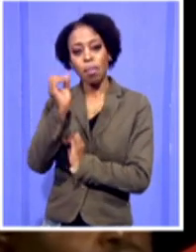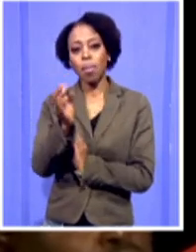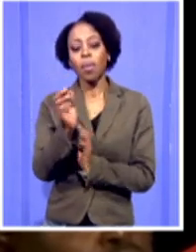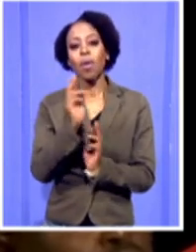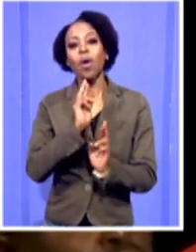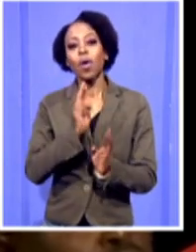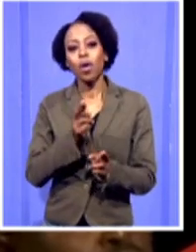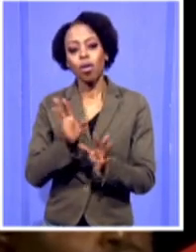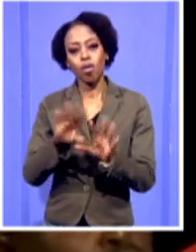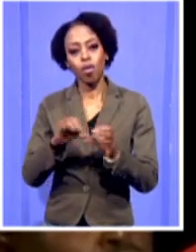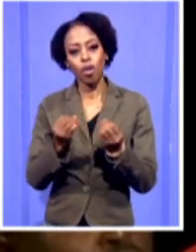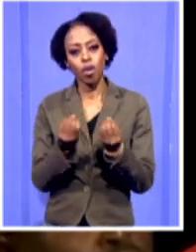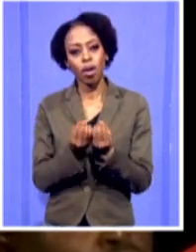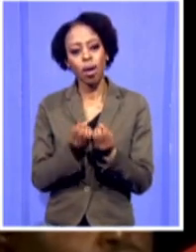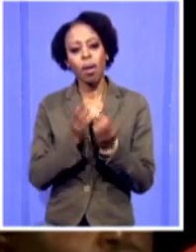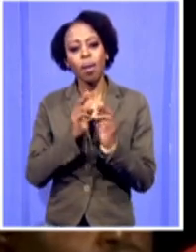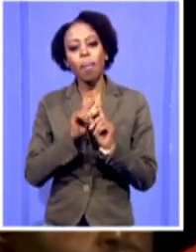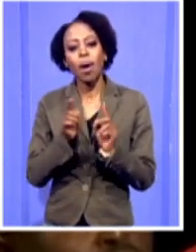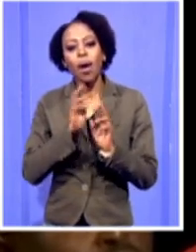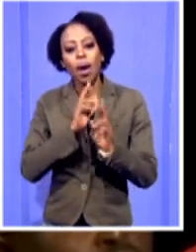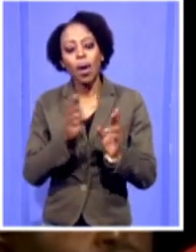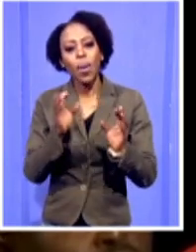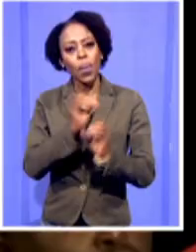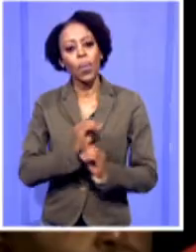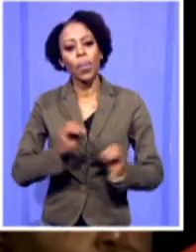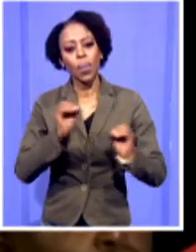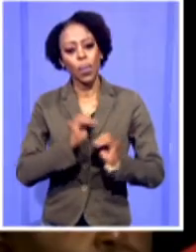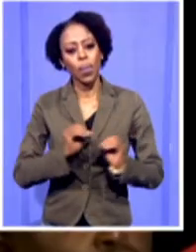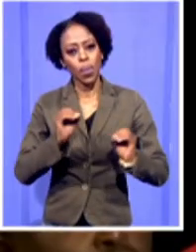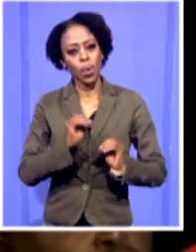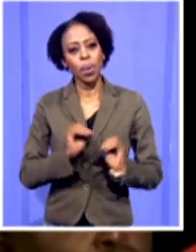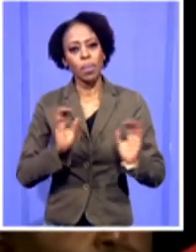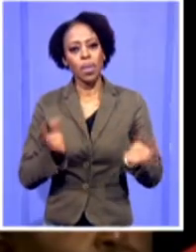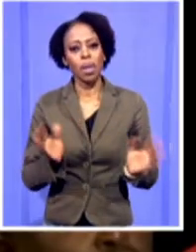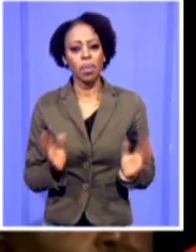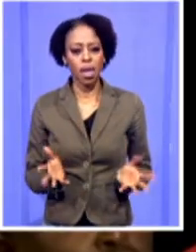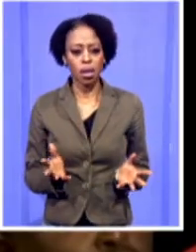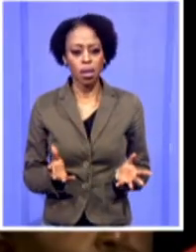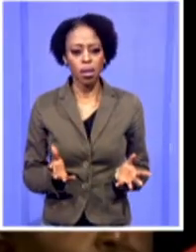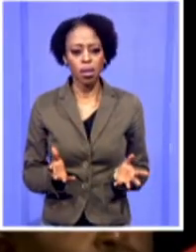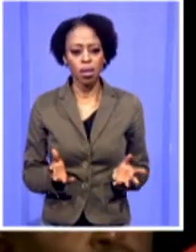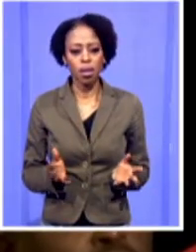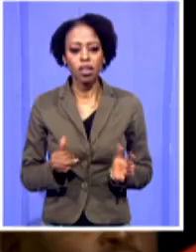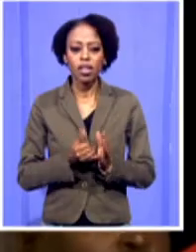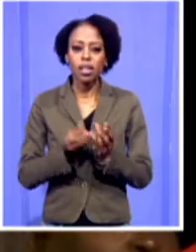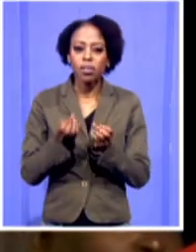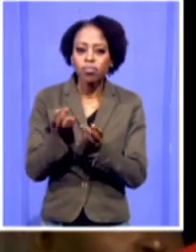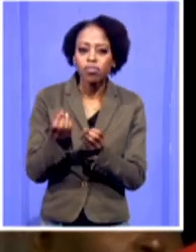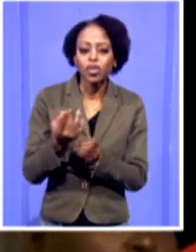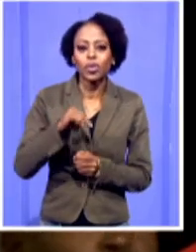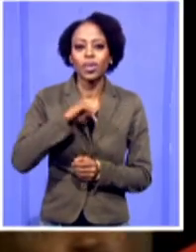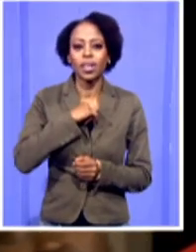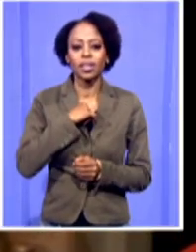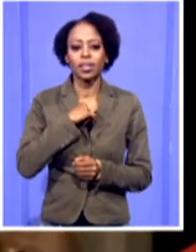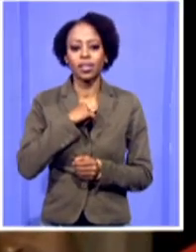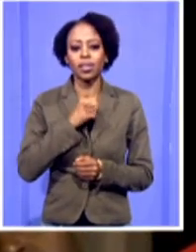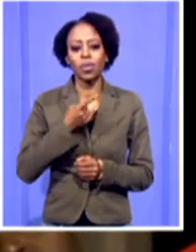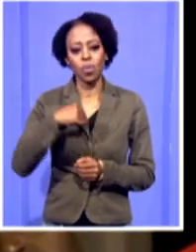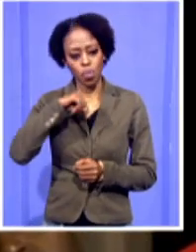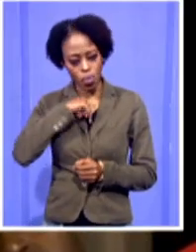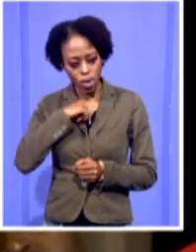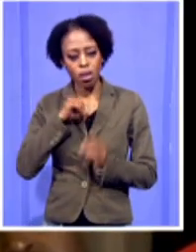of the party, which is not responding to anyone else, giving the report of the party to us as a